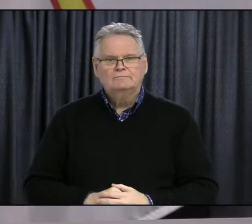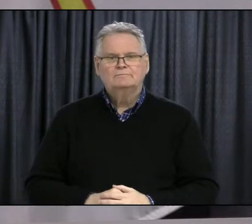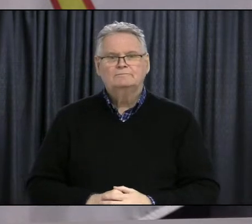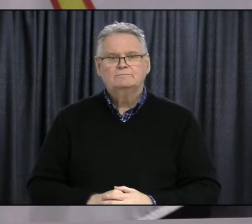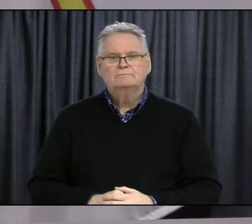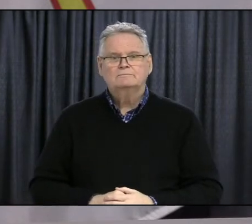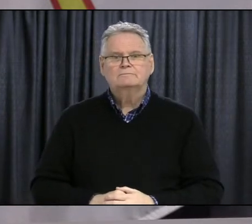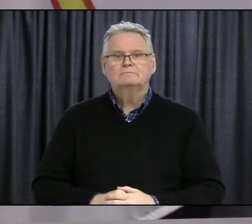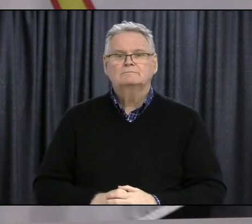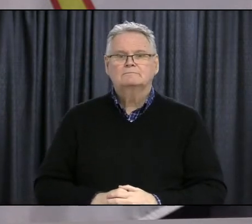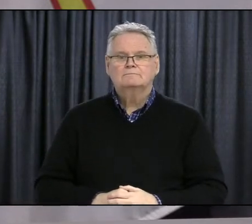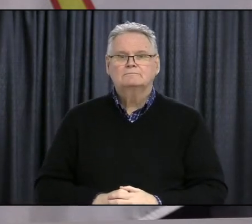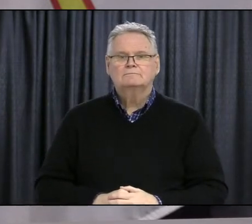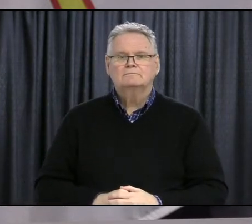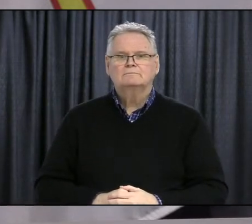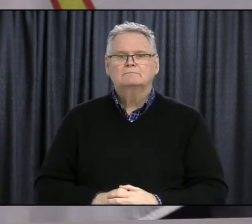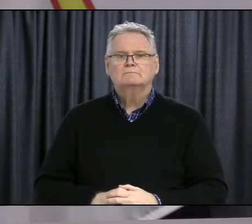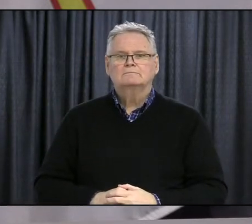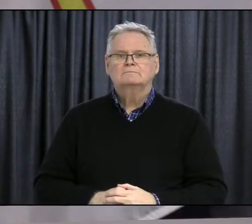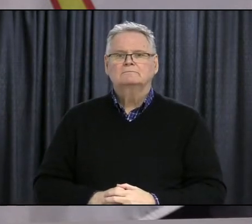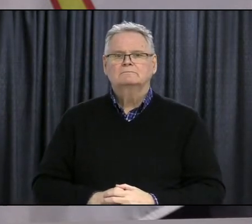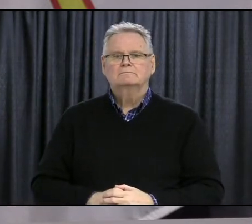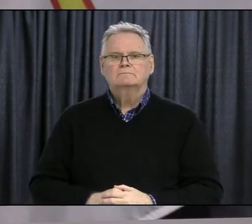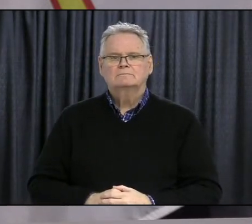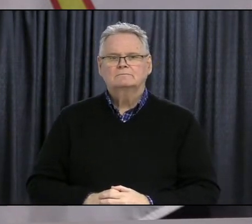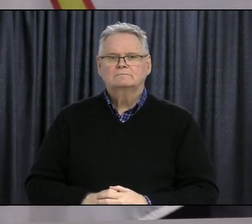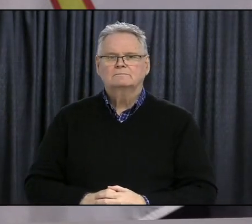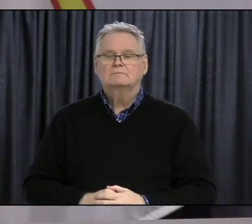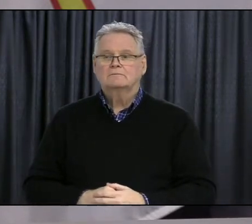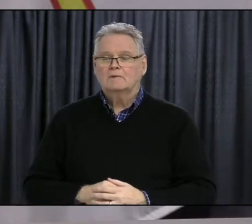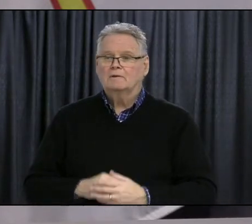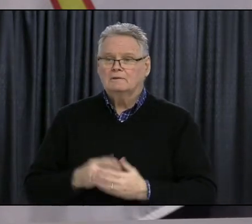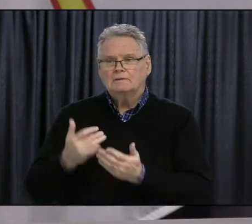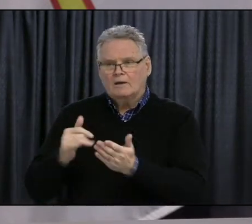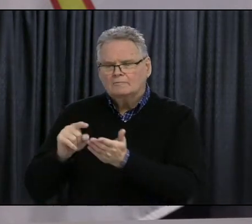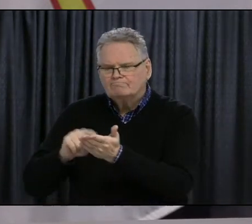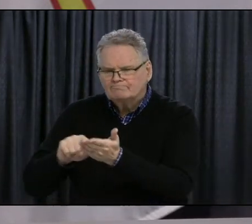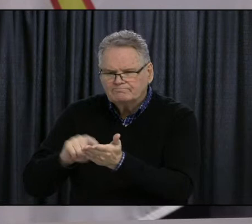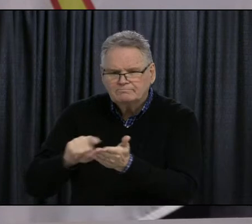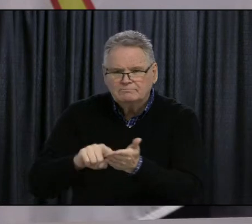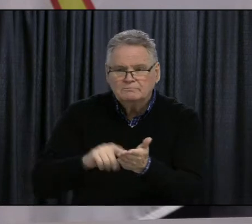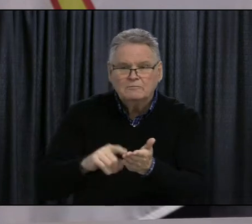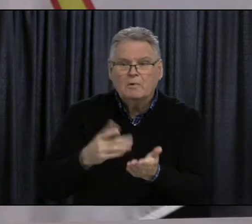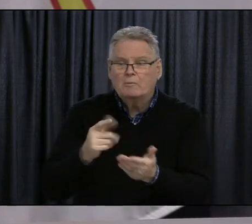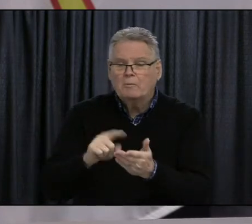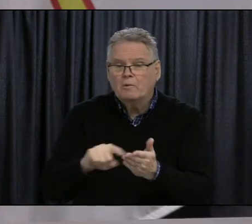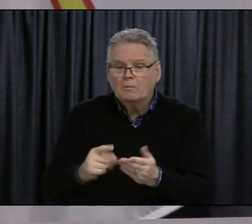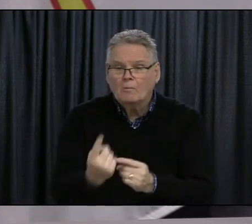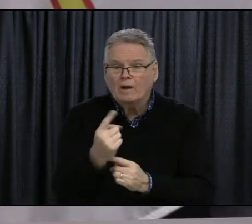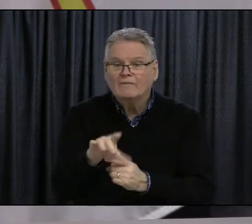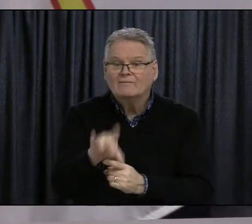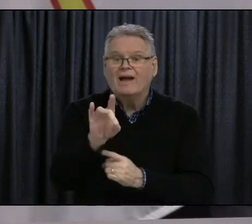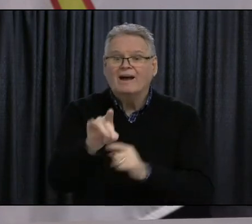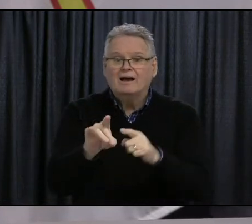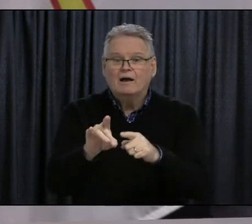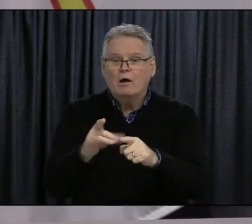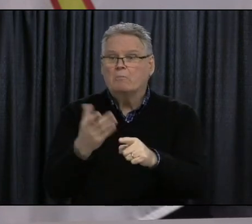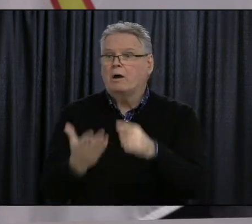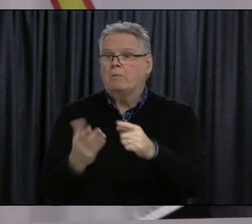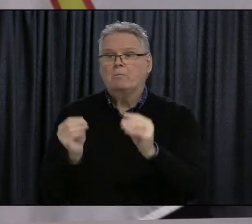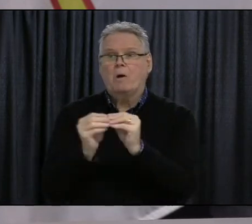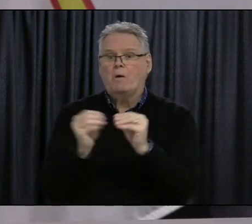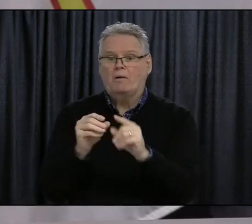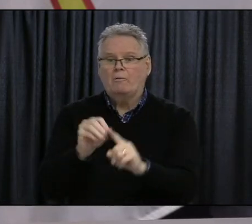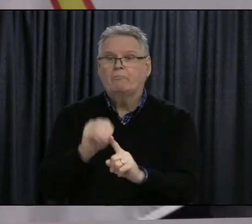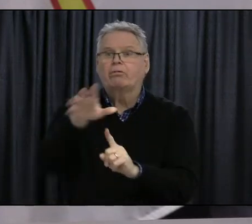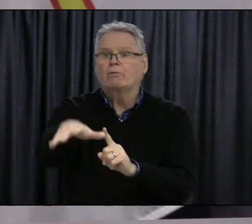quite a bit of testing that has to happen. And there could be some advisories with regard to people being in certain places for